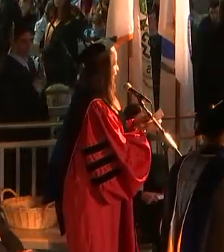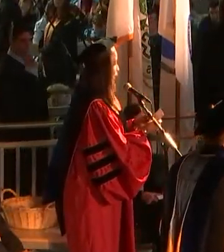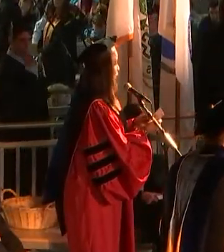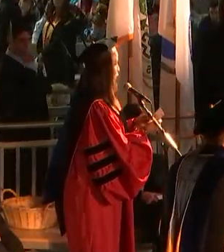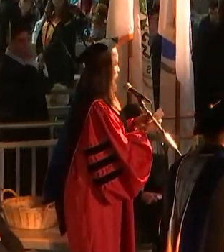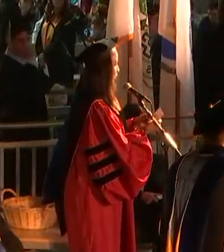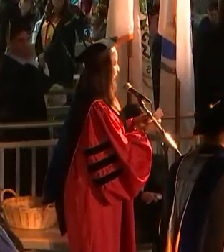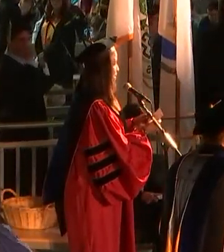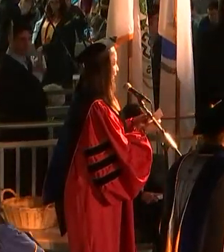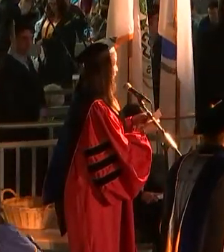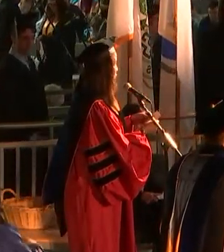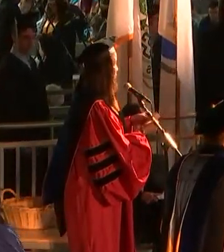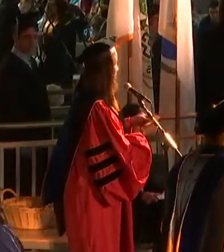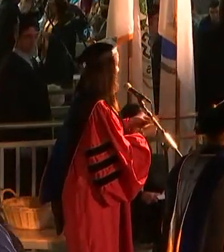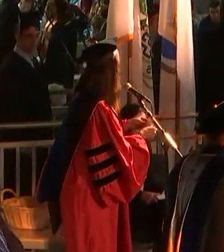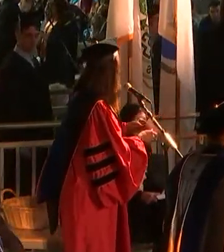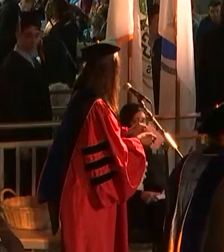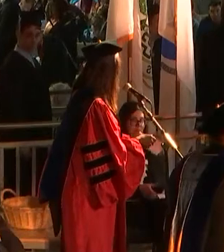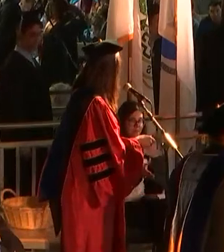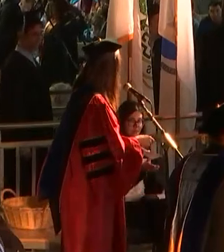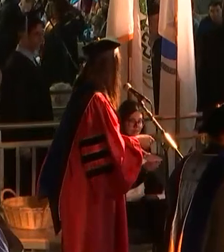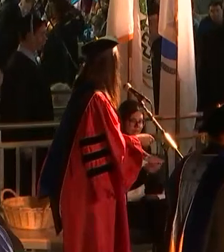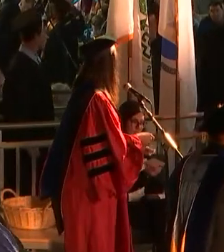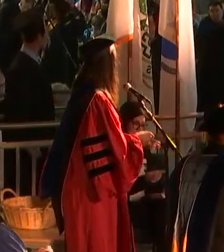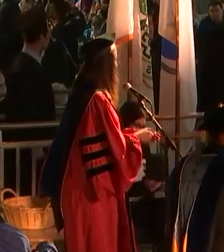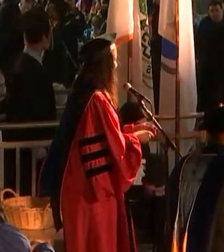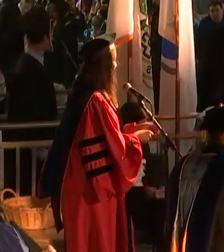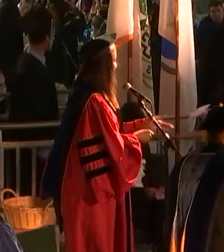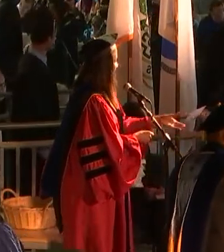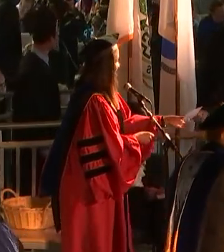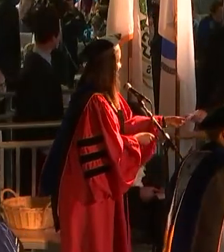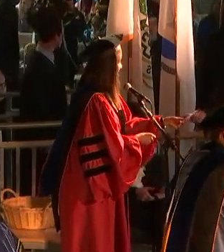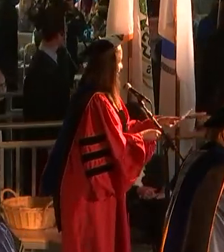Corey Gill LaJoy, magna cum laude.